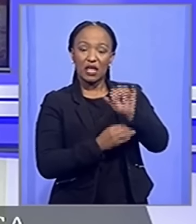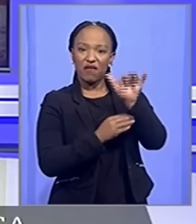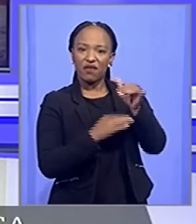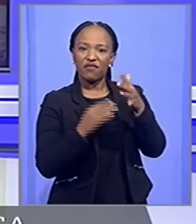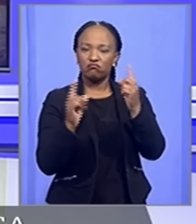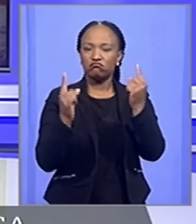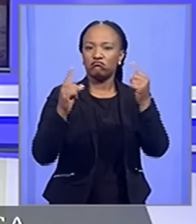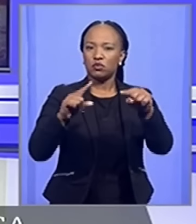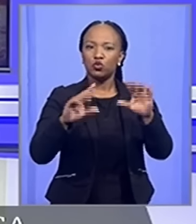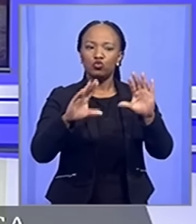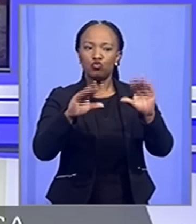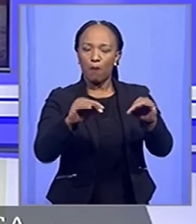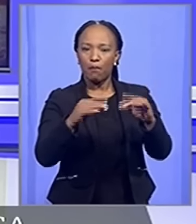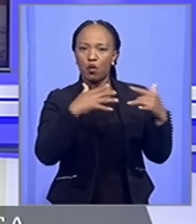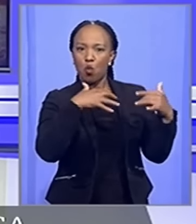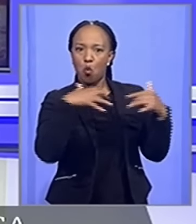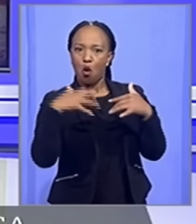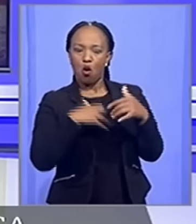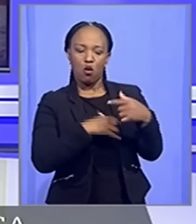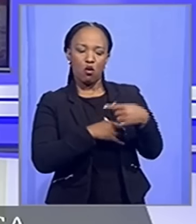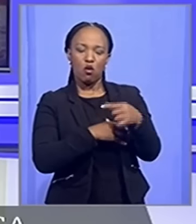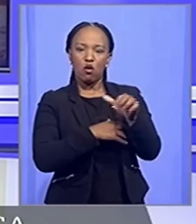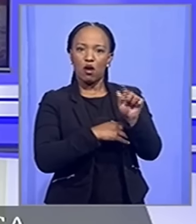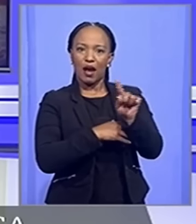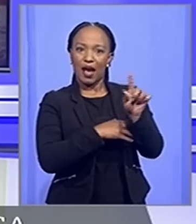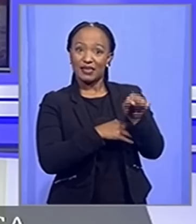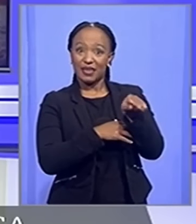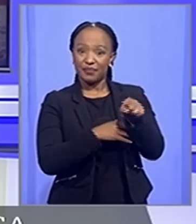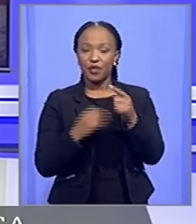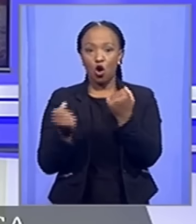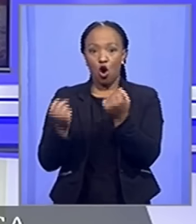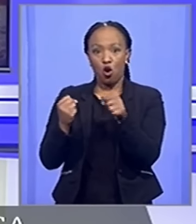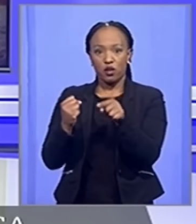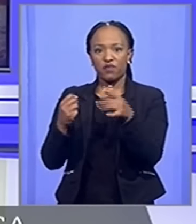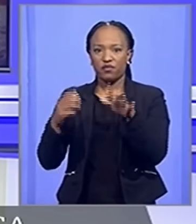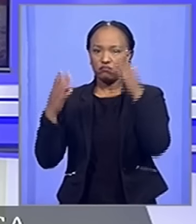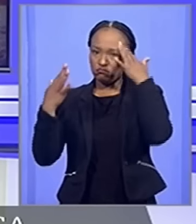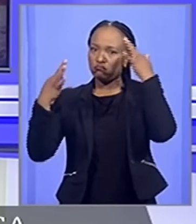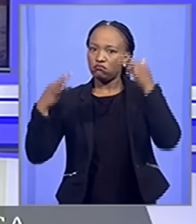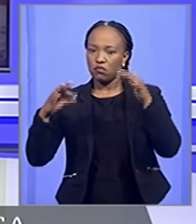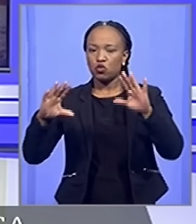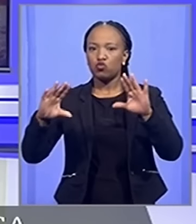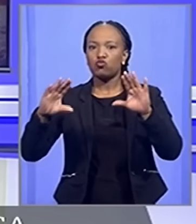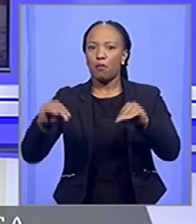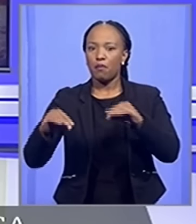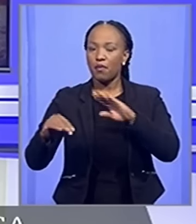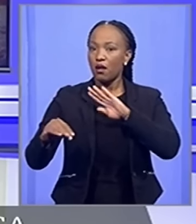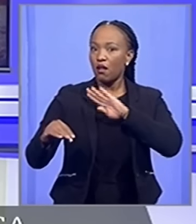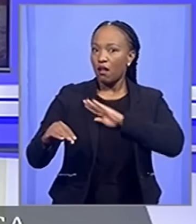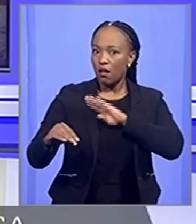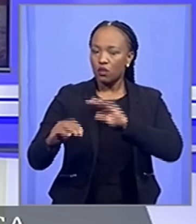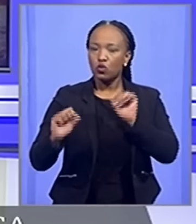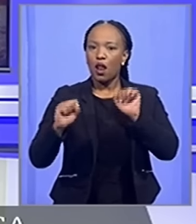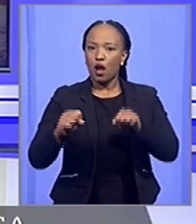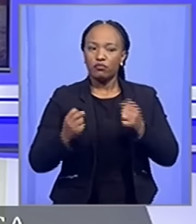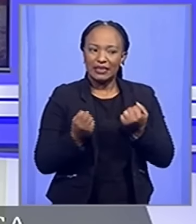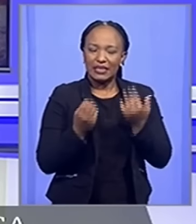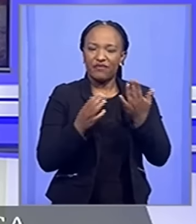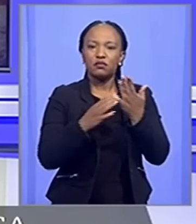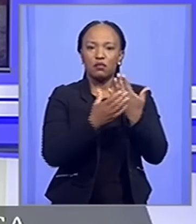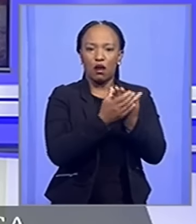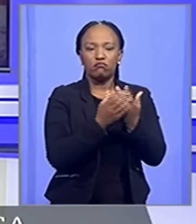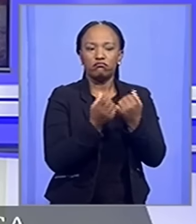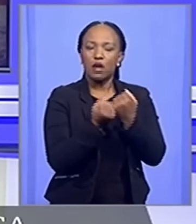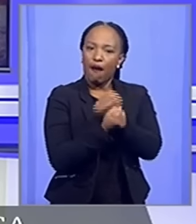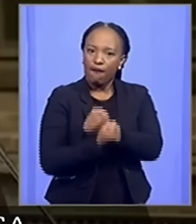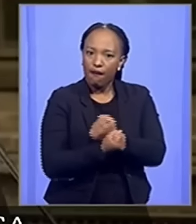tsa Rafa kwa Gaza. Kgotlatshekelo e laetse Iseraele go emisa ka gangwe tiro ya sesole le go letlelela dithuso kwa kgaolong eo.